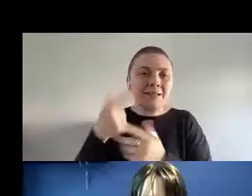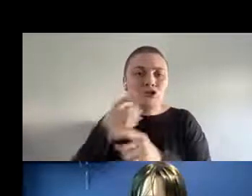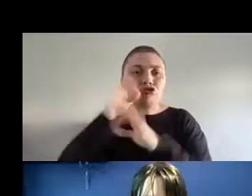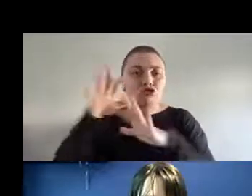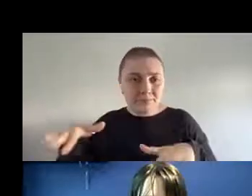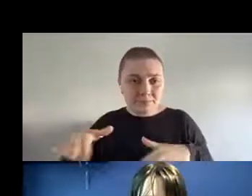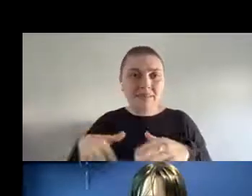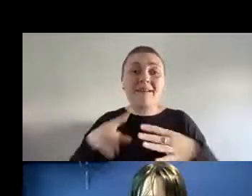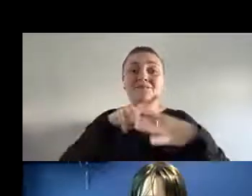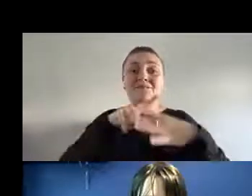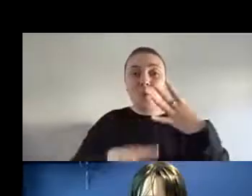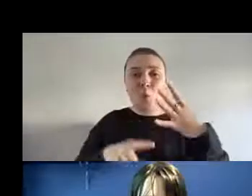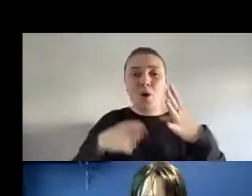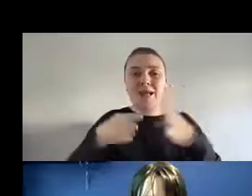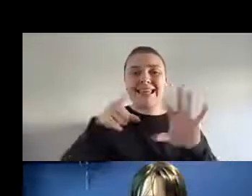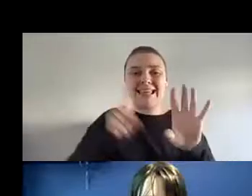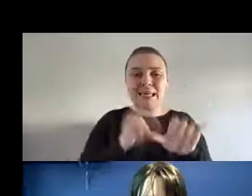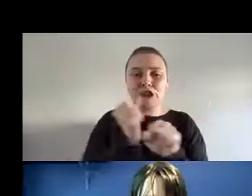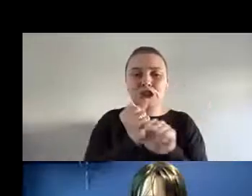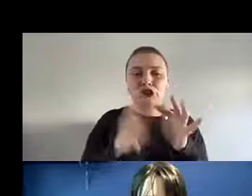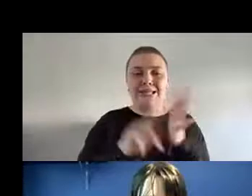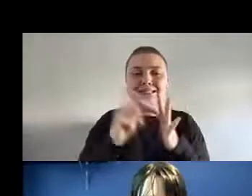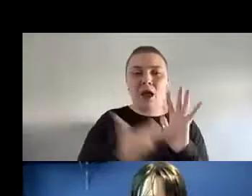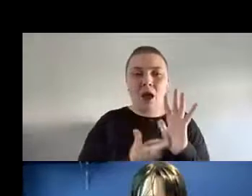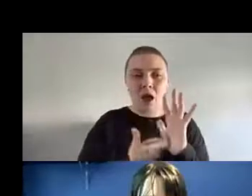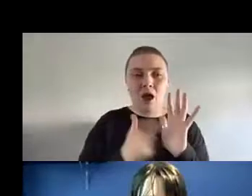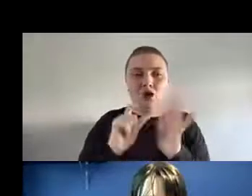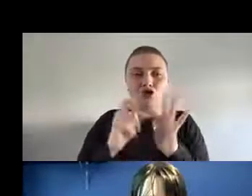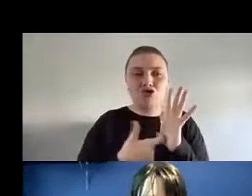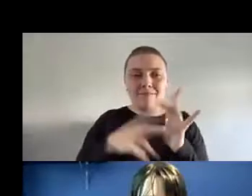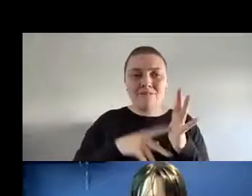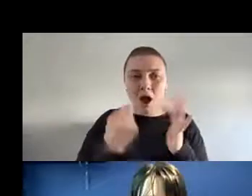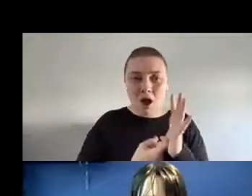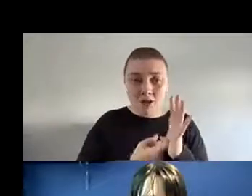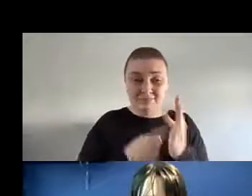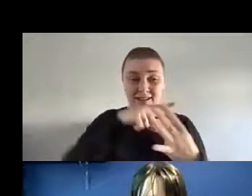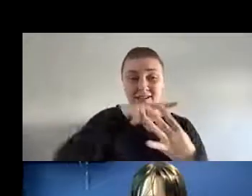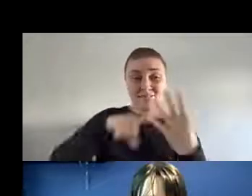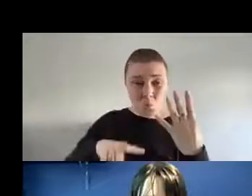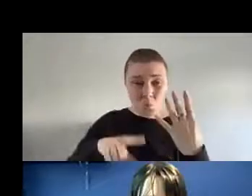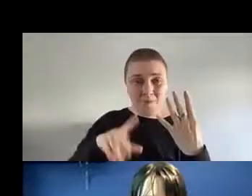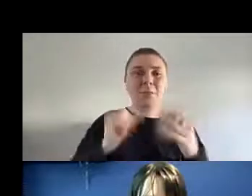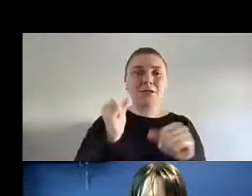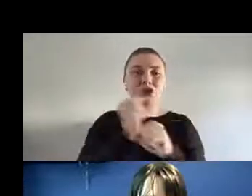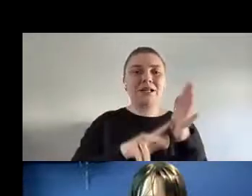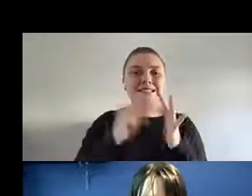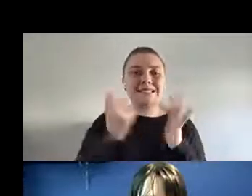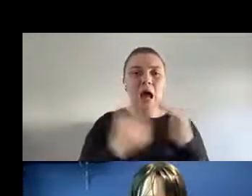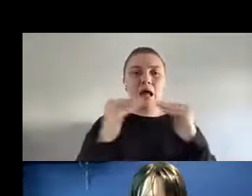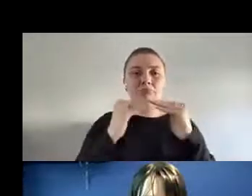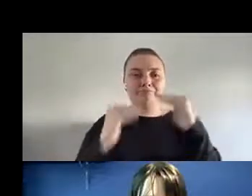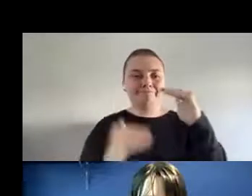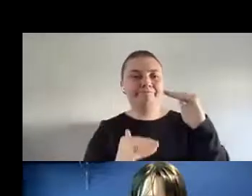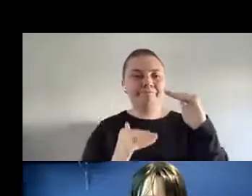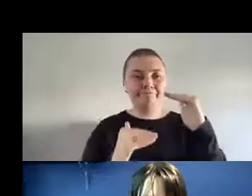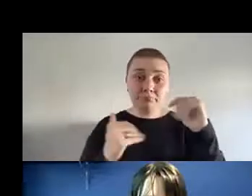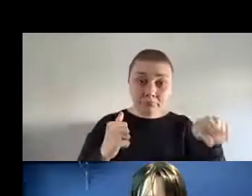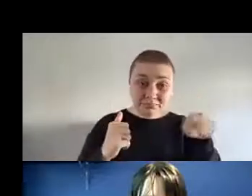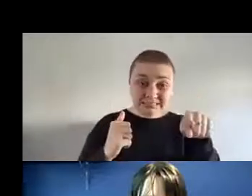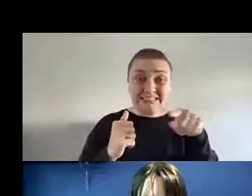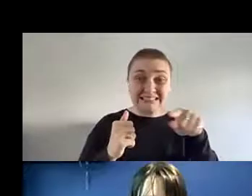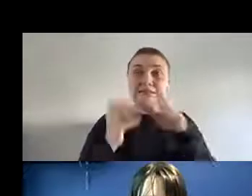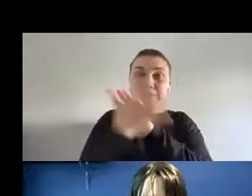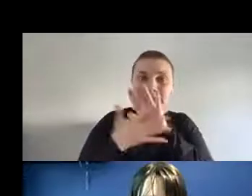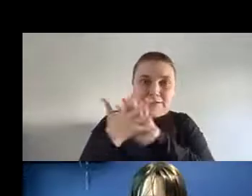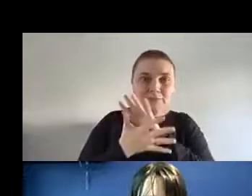key gender drivers of violence against women, which are all underpinned by gender inequality, which sets the necessary